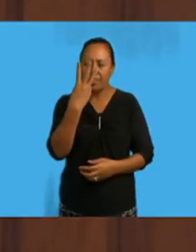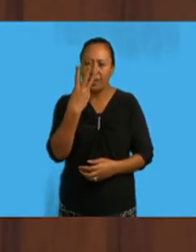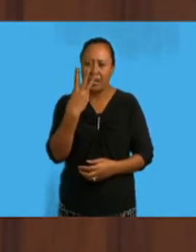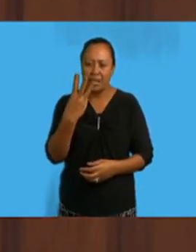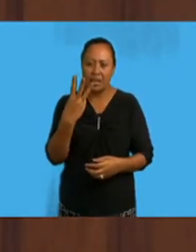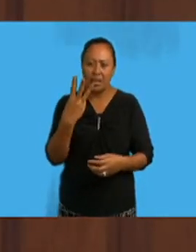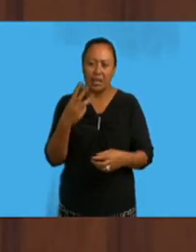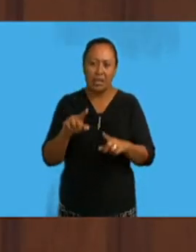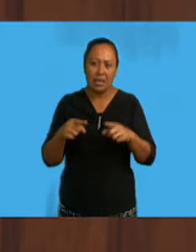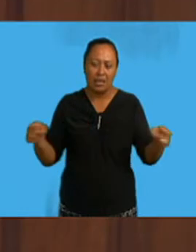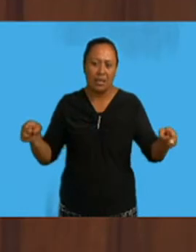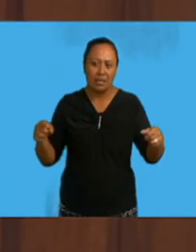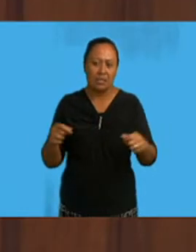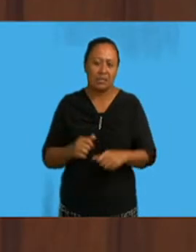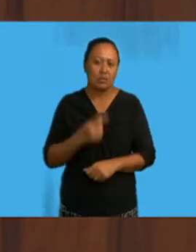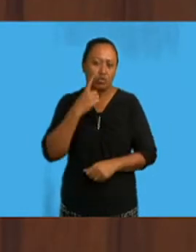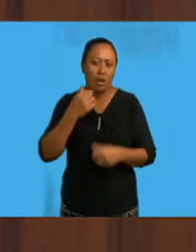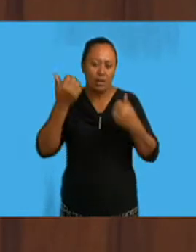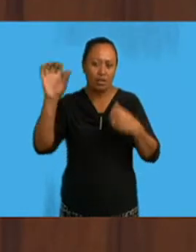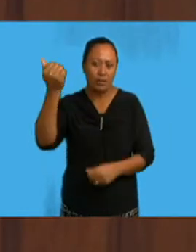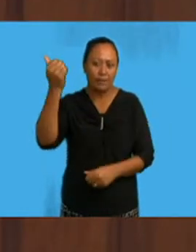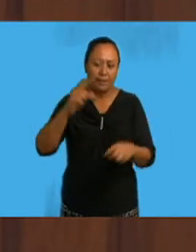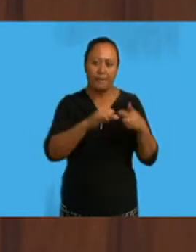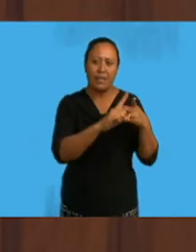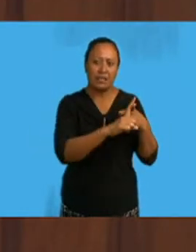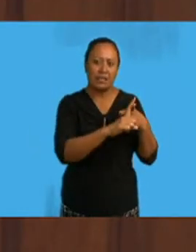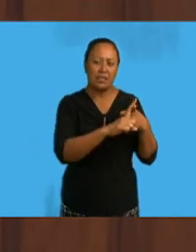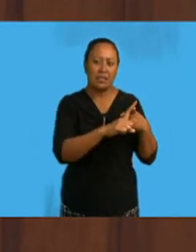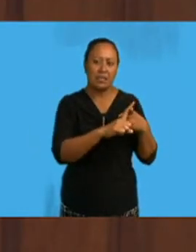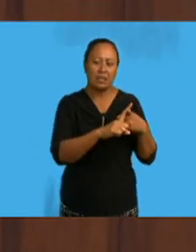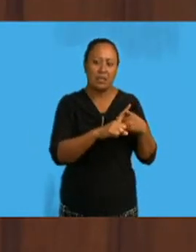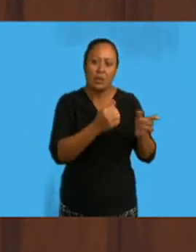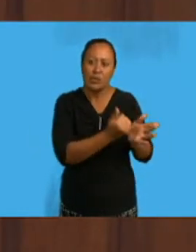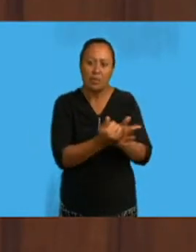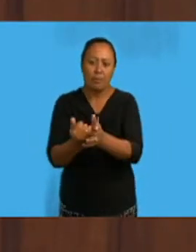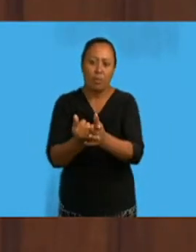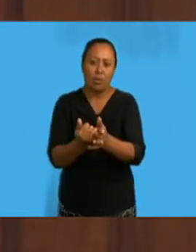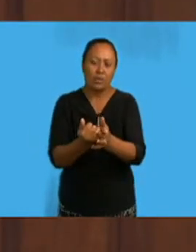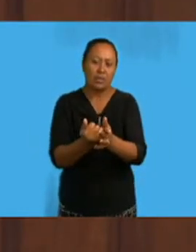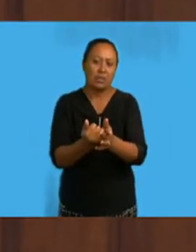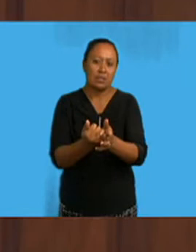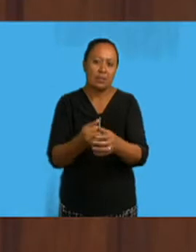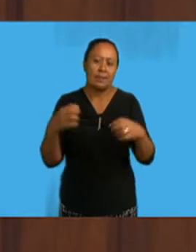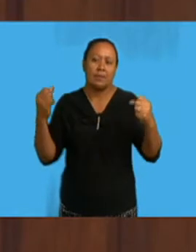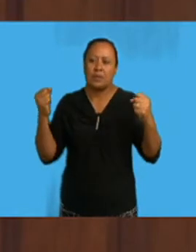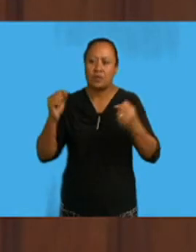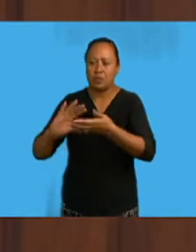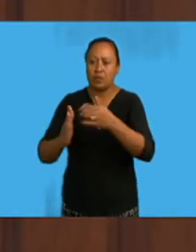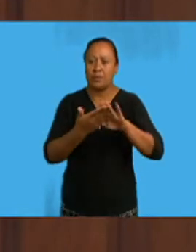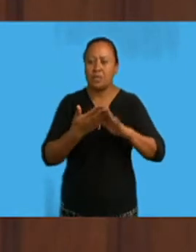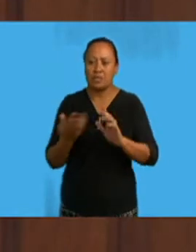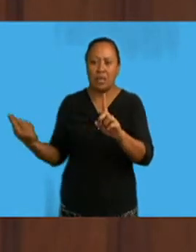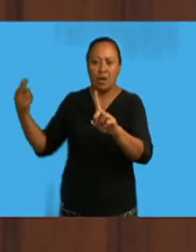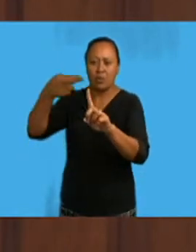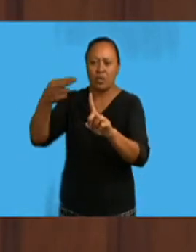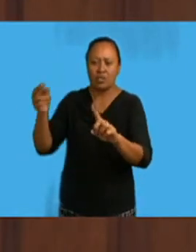year 2017-2018. Firstly, facilitating supporting a strong community outreach to